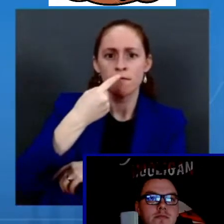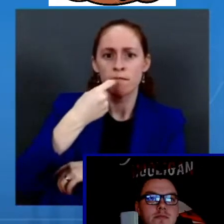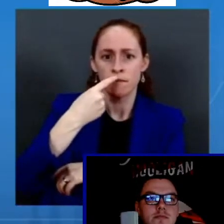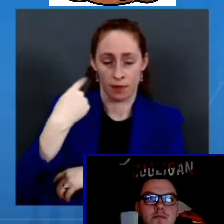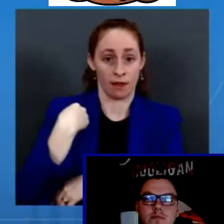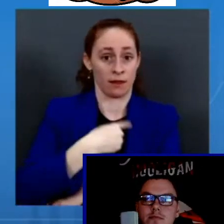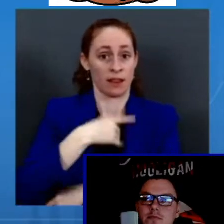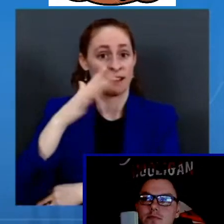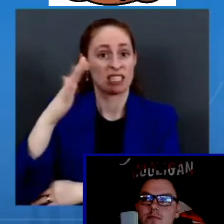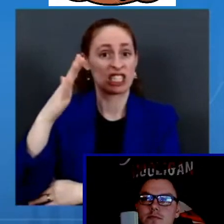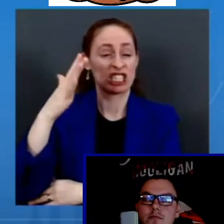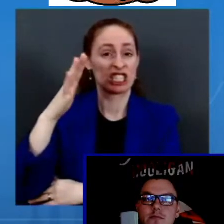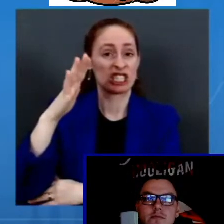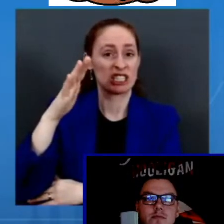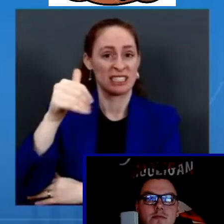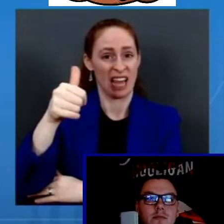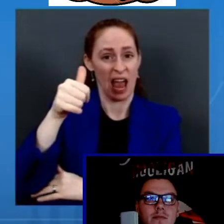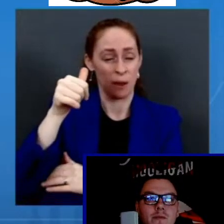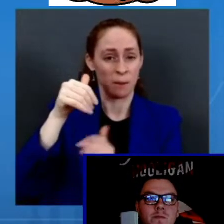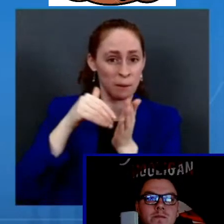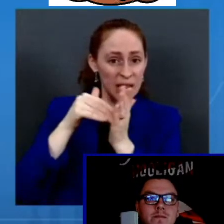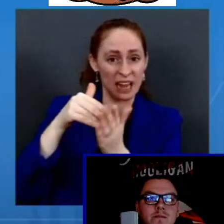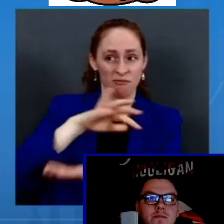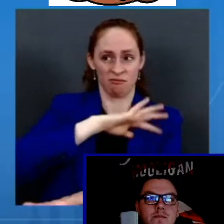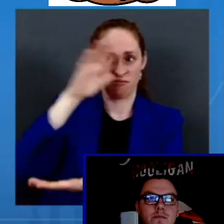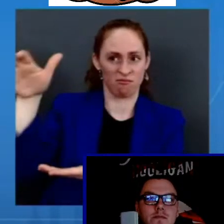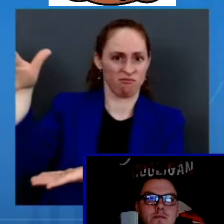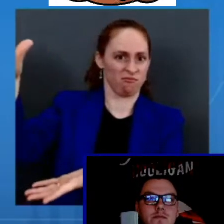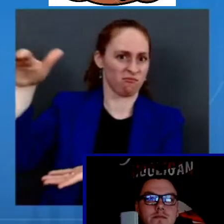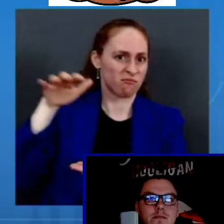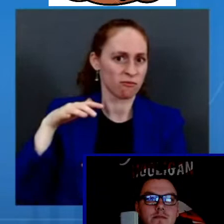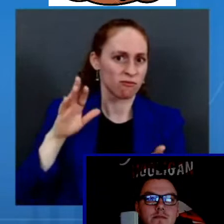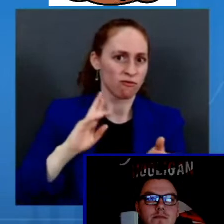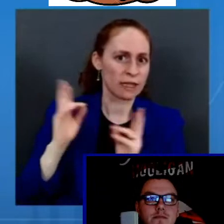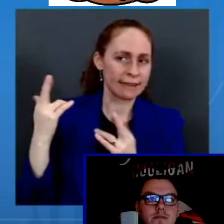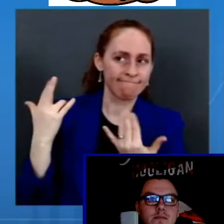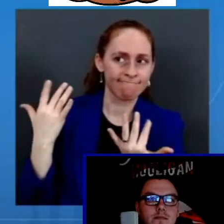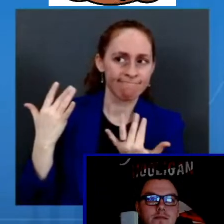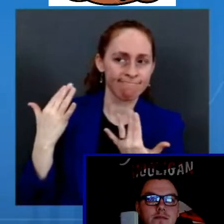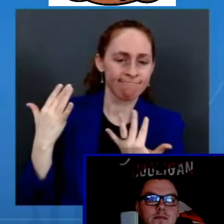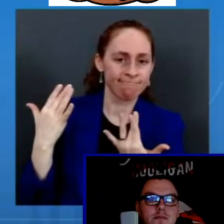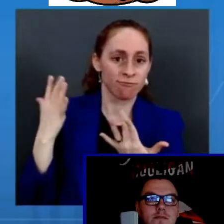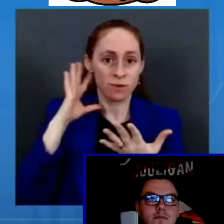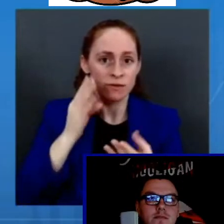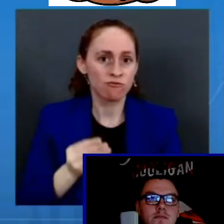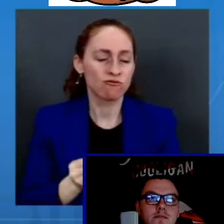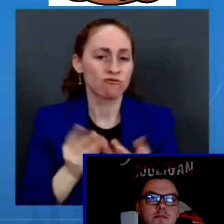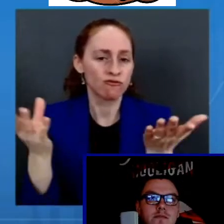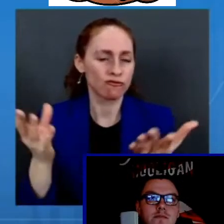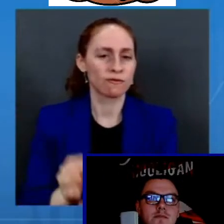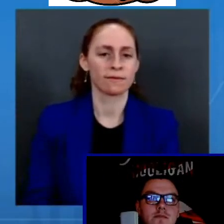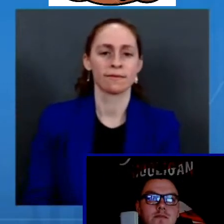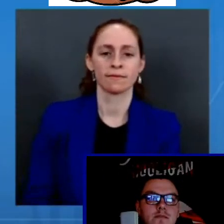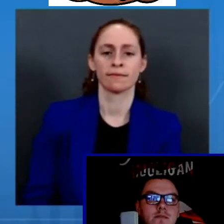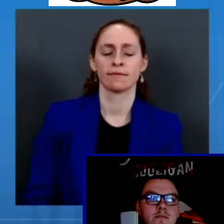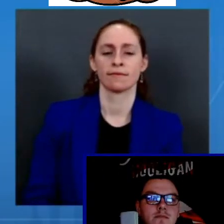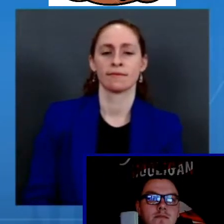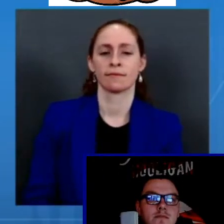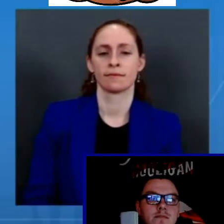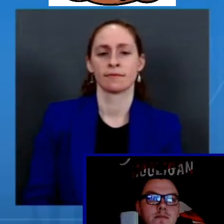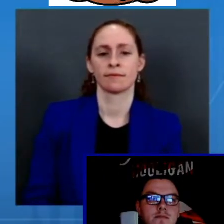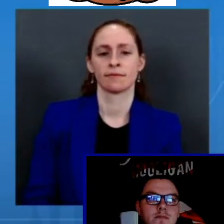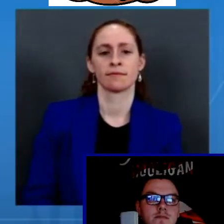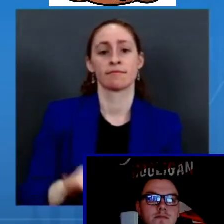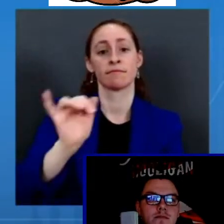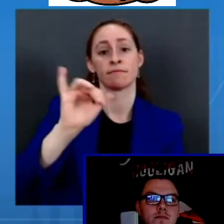in the world, and 265,000 treatment regimens will be available to us in January. Anything you want to add there,